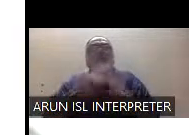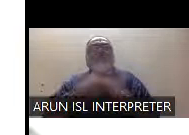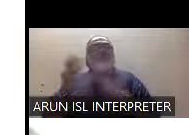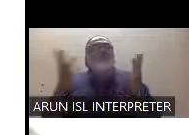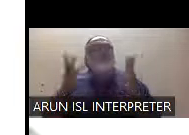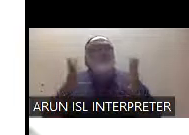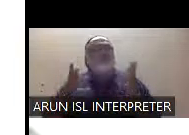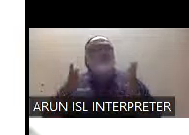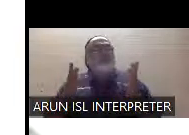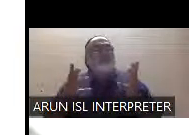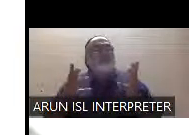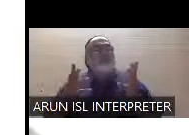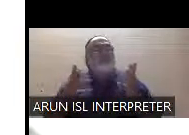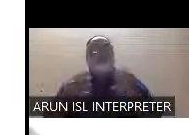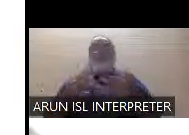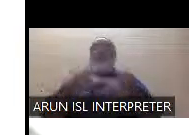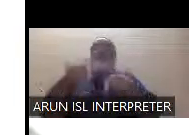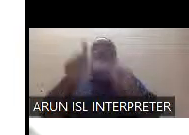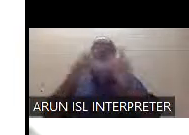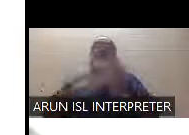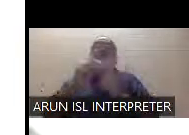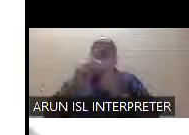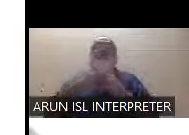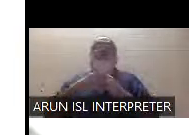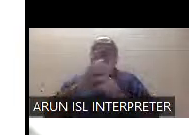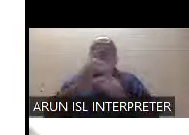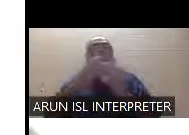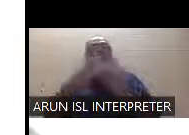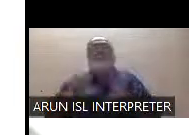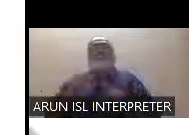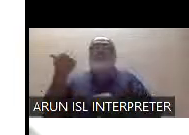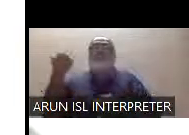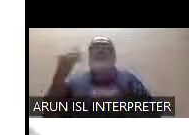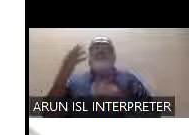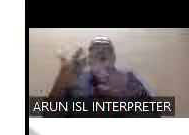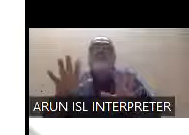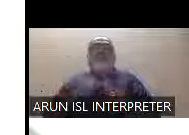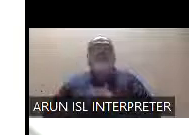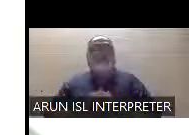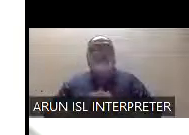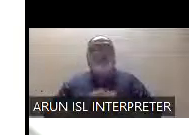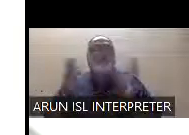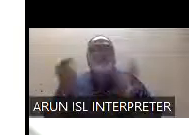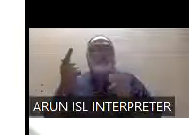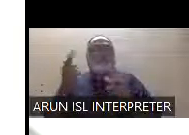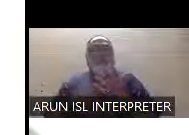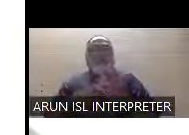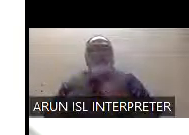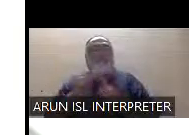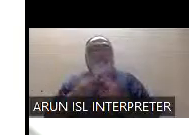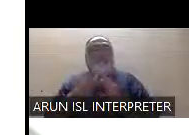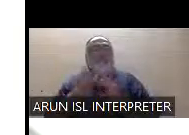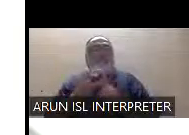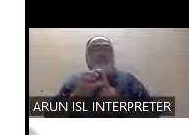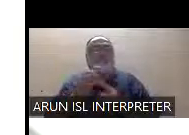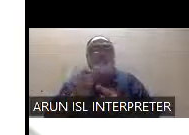gone over the Rights of Persons with Disabilities Act in one of your earlier sessions. But very quickly, the RPWD Act touches